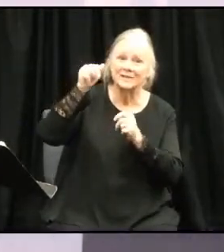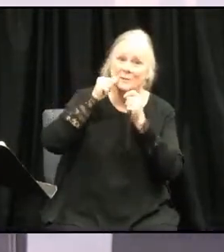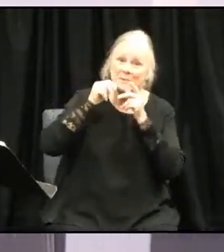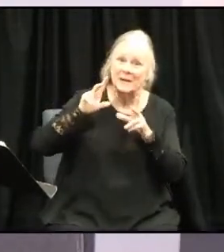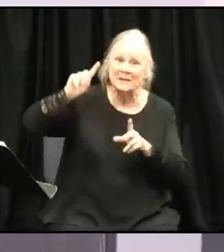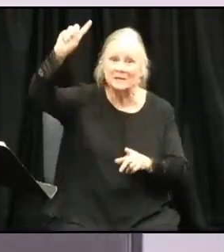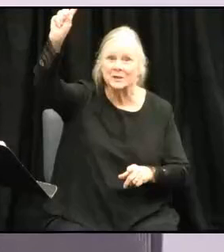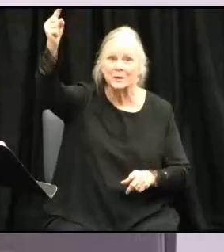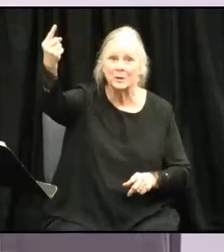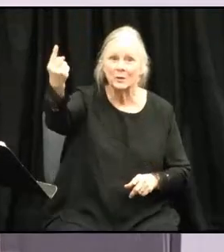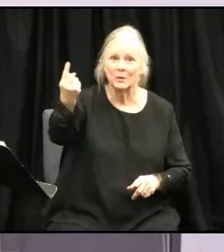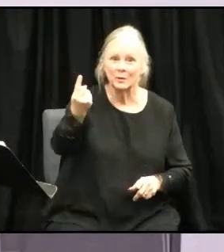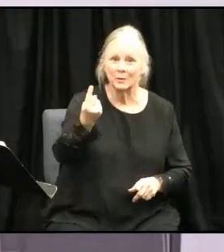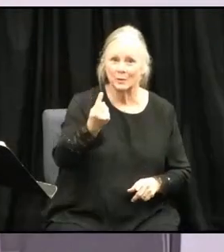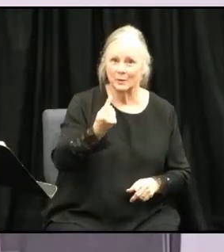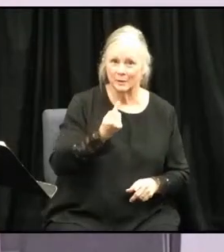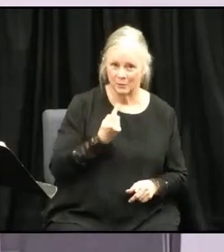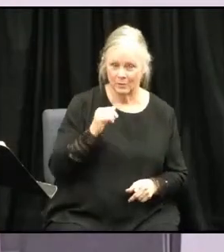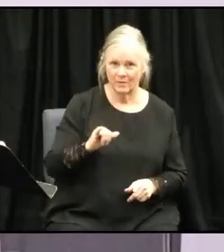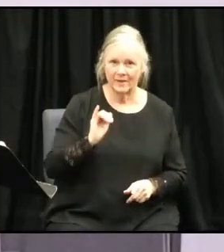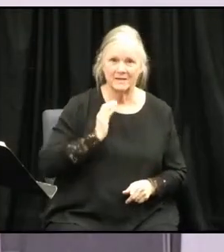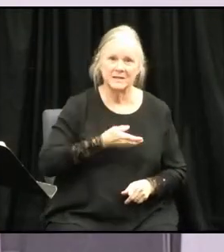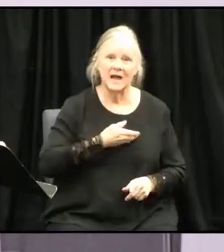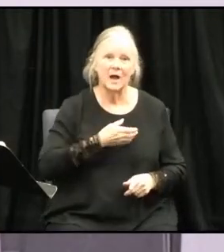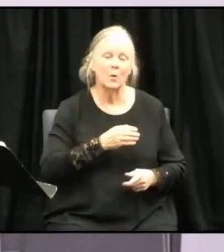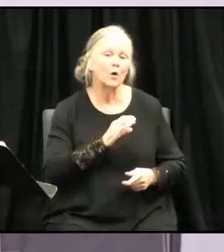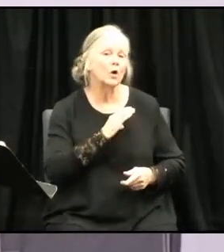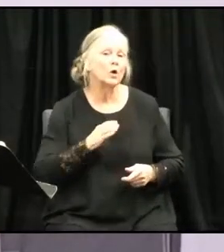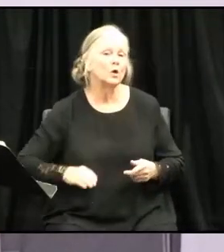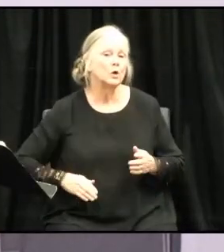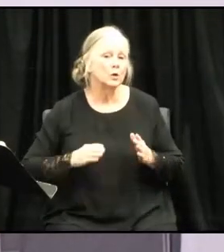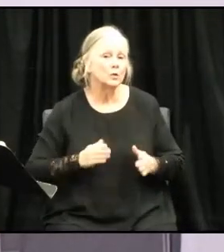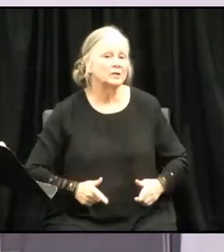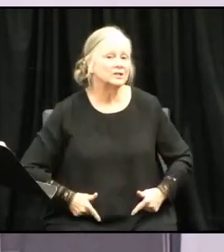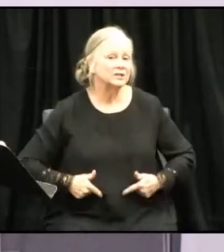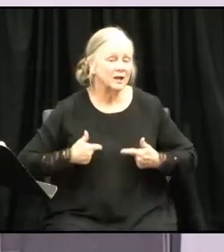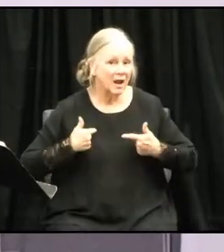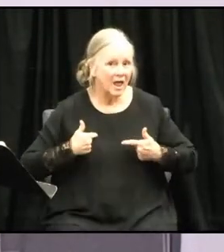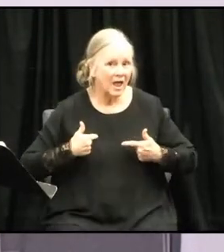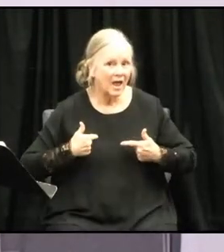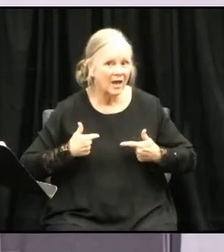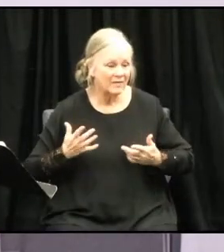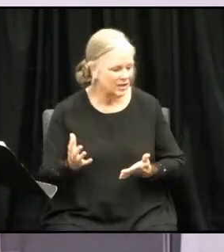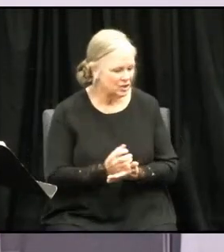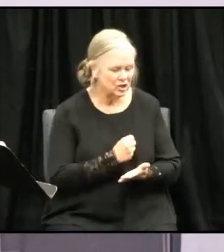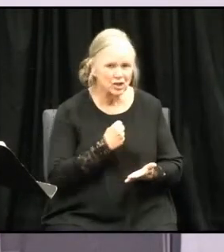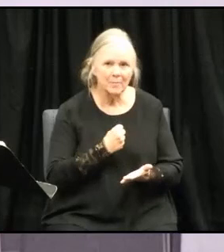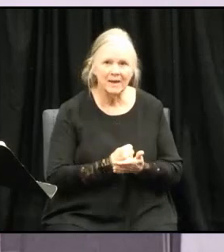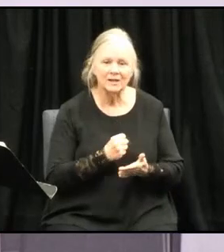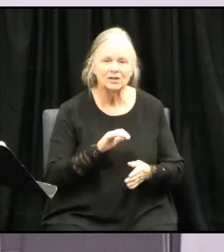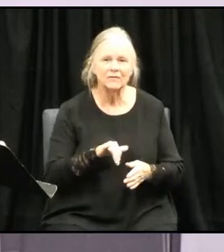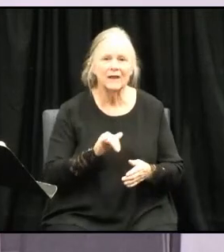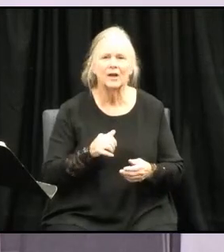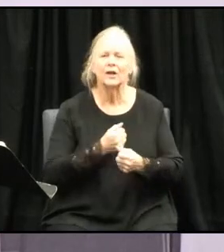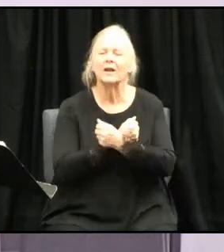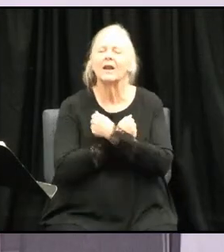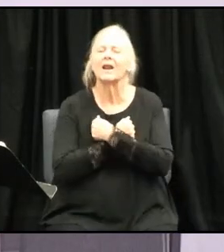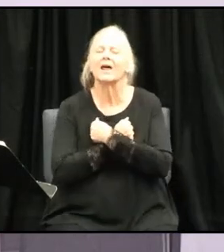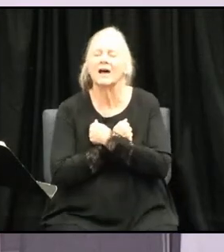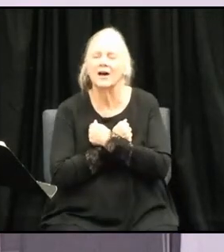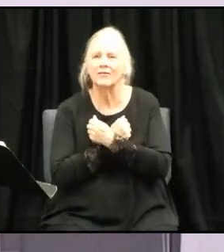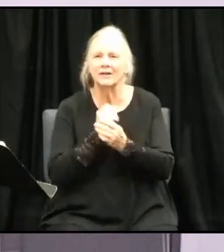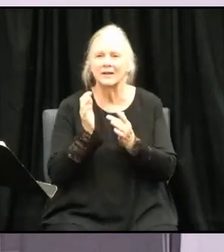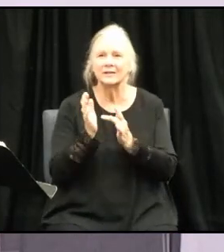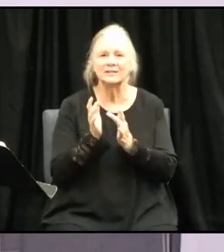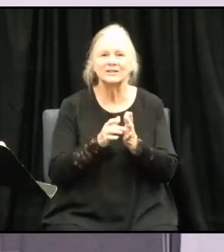That is our Christian life. That's the summation of it. That's the sum total. Loving the Lord Jesus Christ,